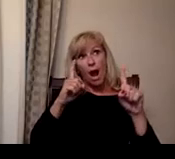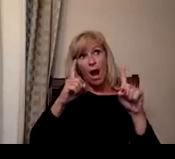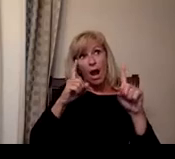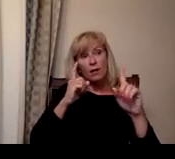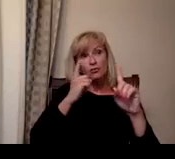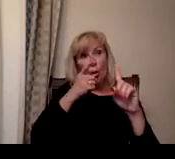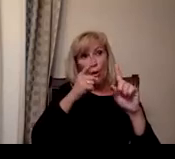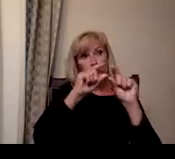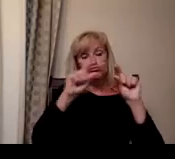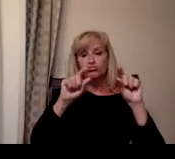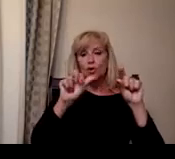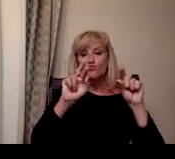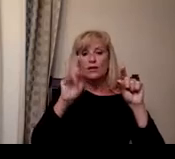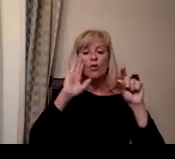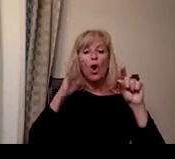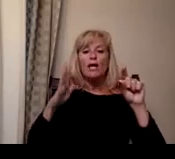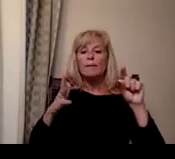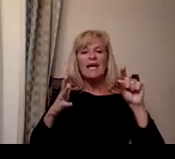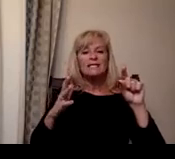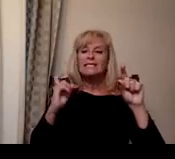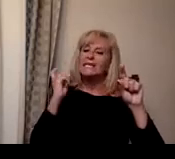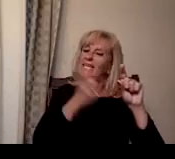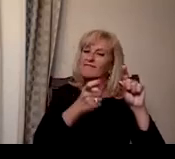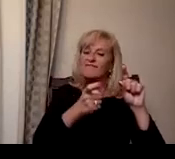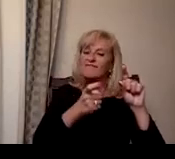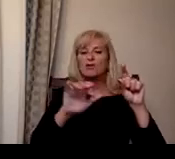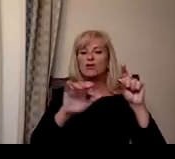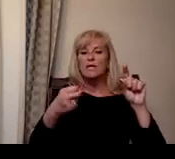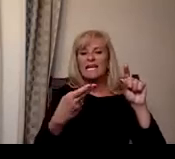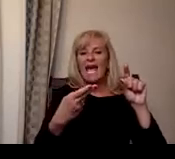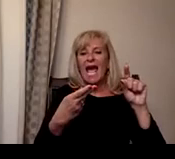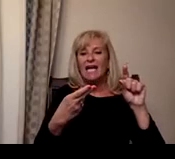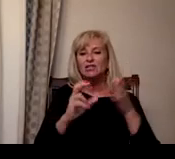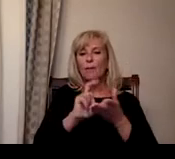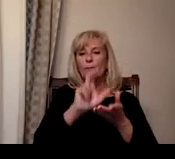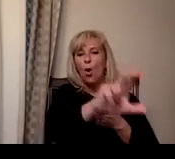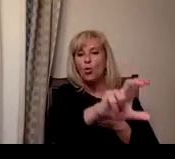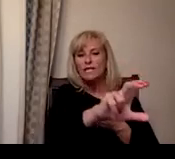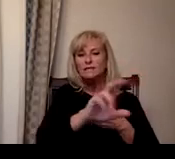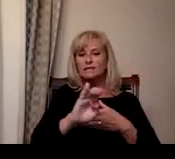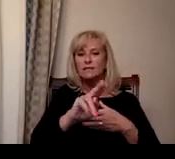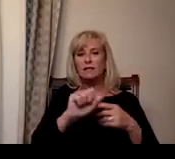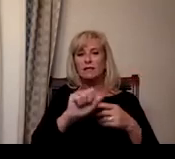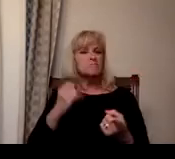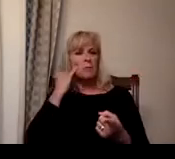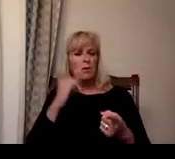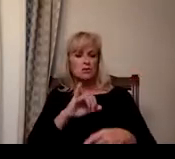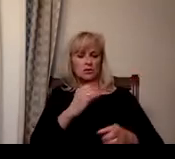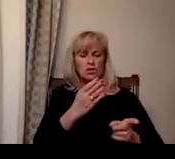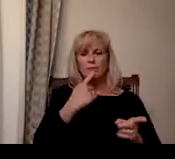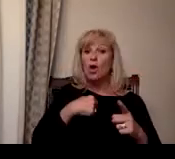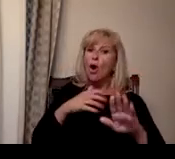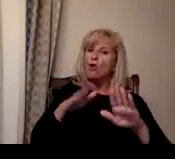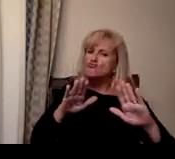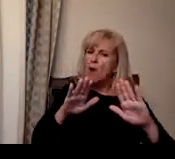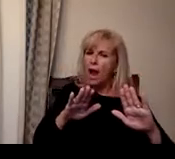get an automatic cash bonus. Wouldn't that be great if your current job came to you and said, wow, you've been doing so great. You hit your sales goals. Not